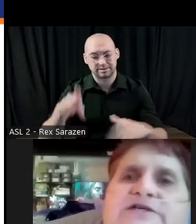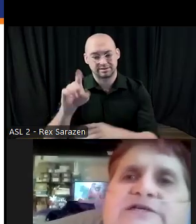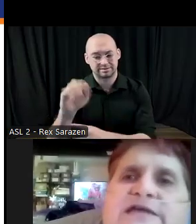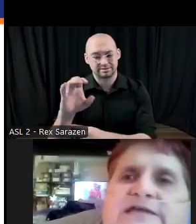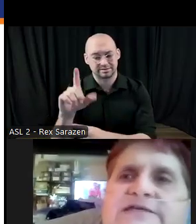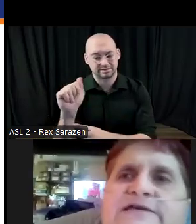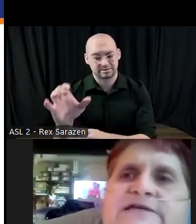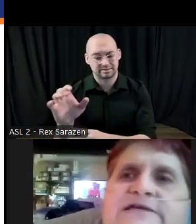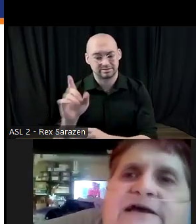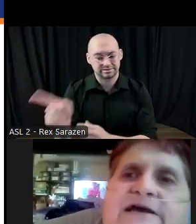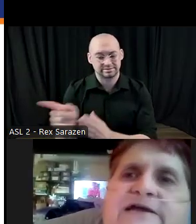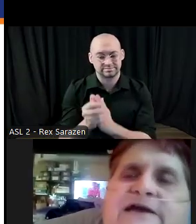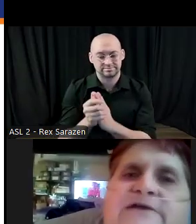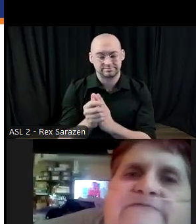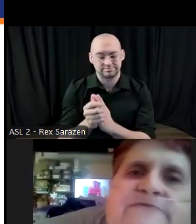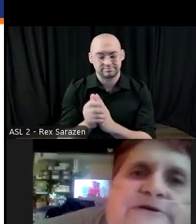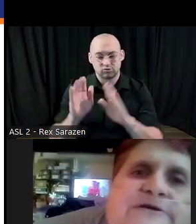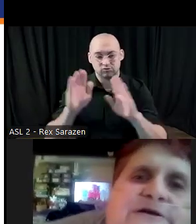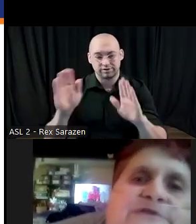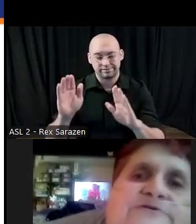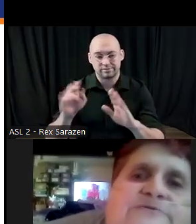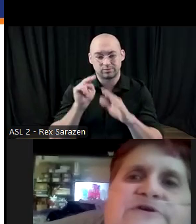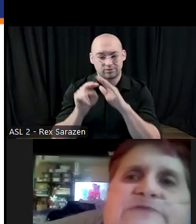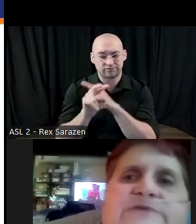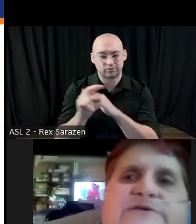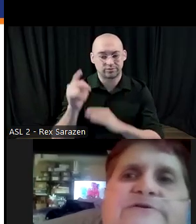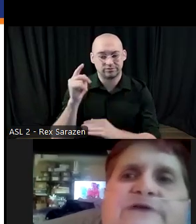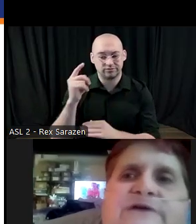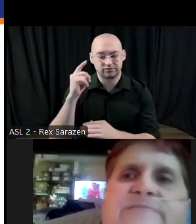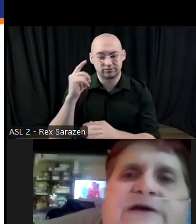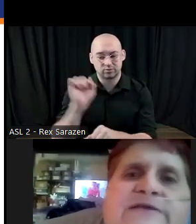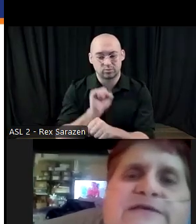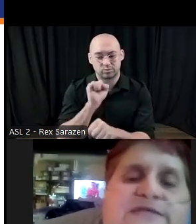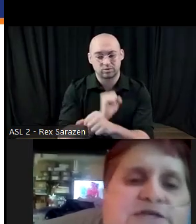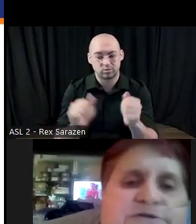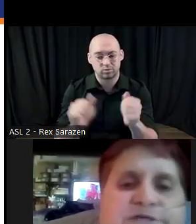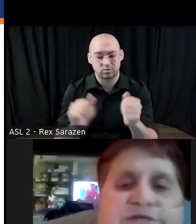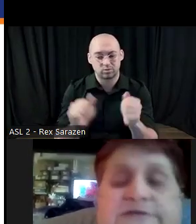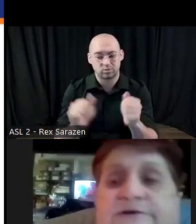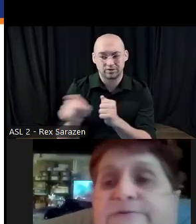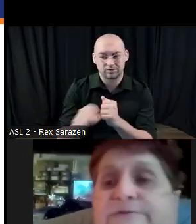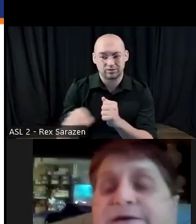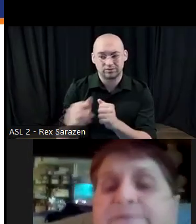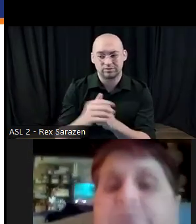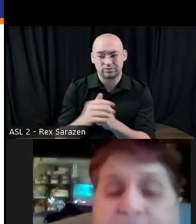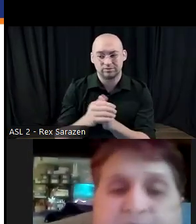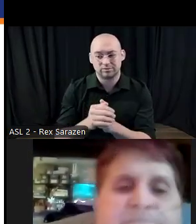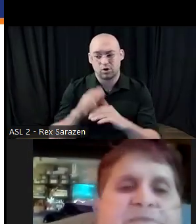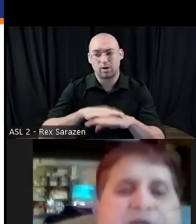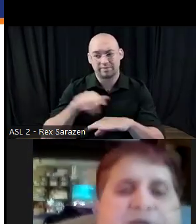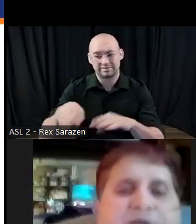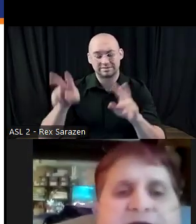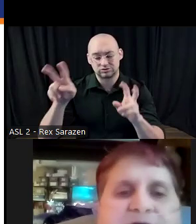She is an excellent, and I look forward to working with her on these issues. So